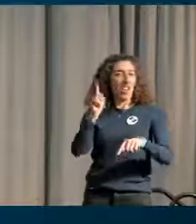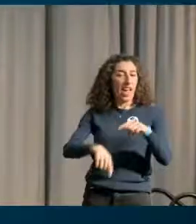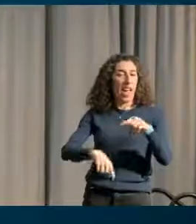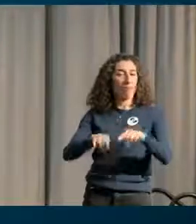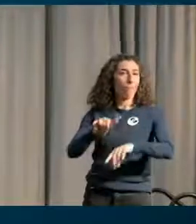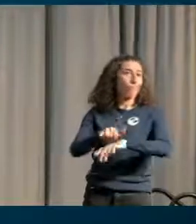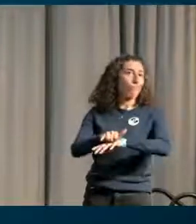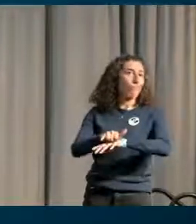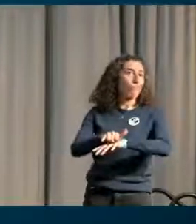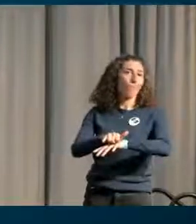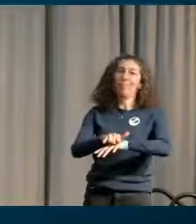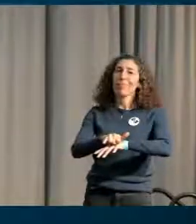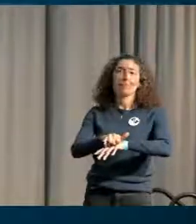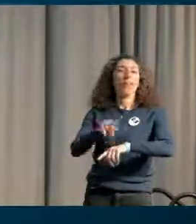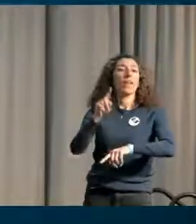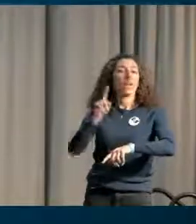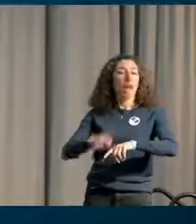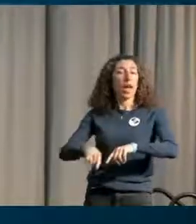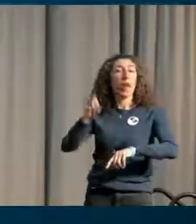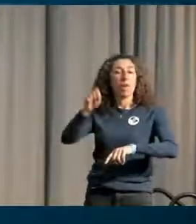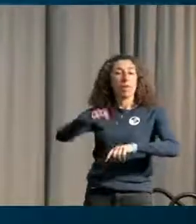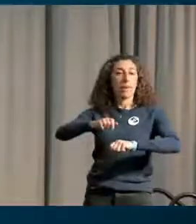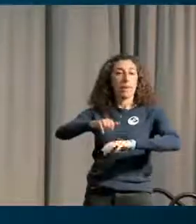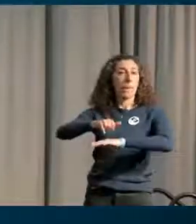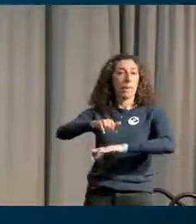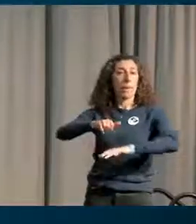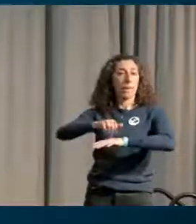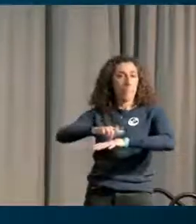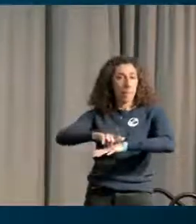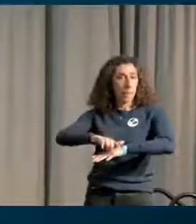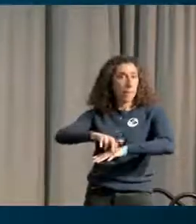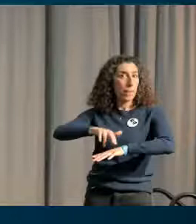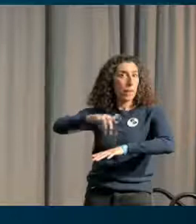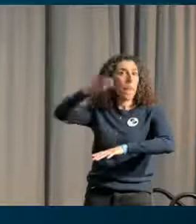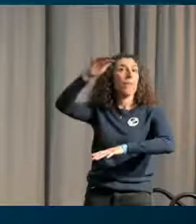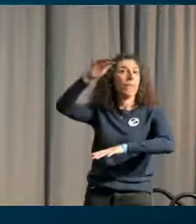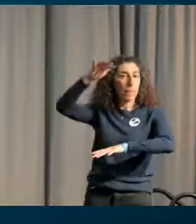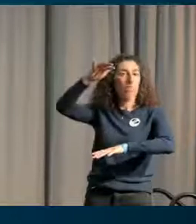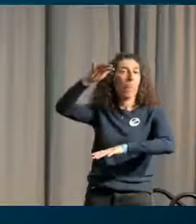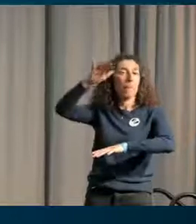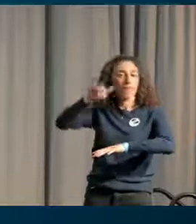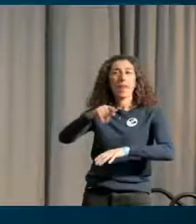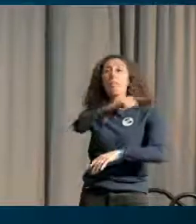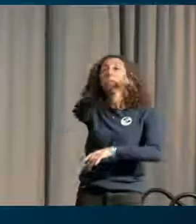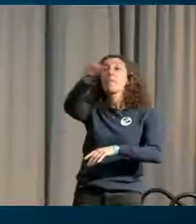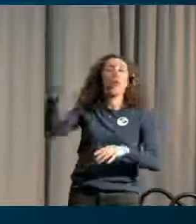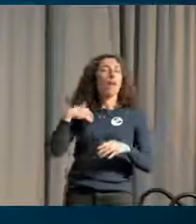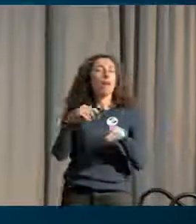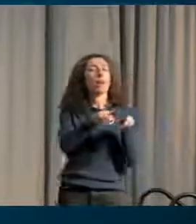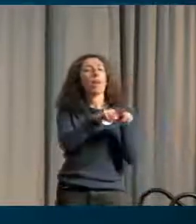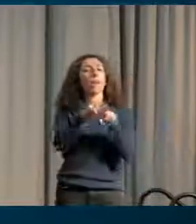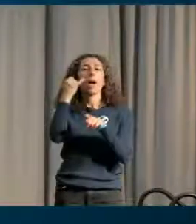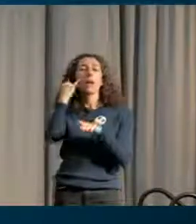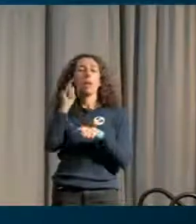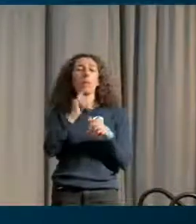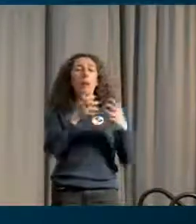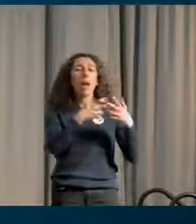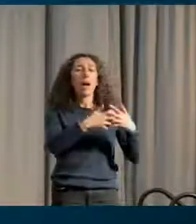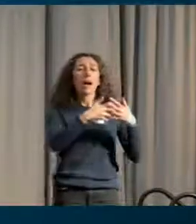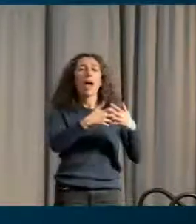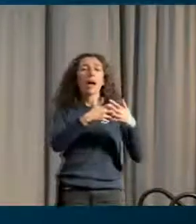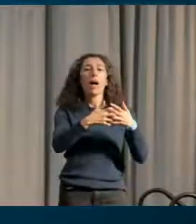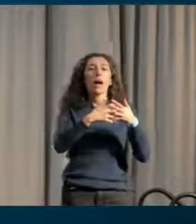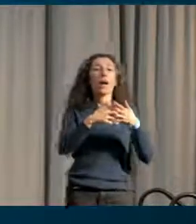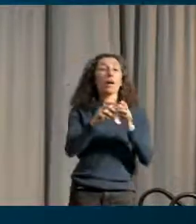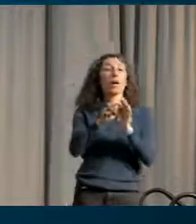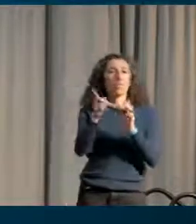the Space Shuttle Pavilion, you're going to find a very interesting model, a model of the Ingenuity helicopter, which